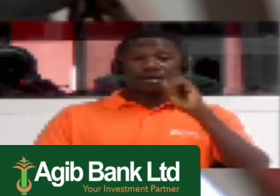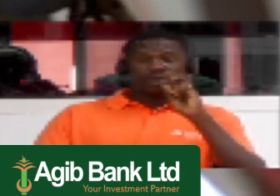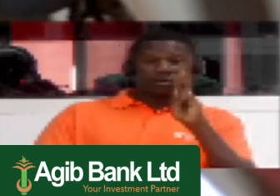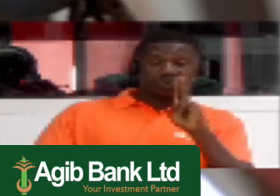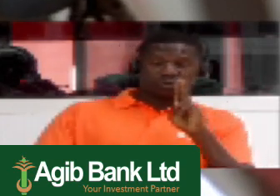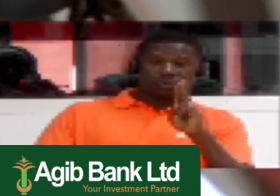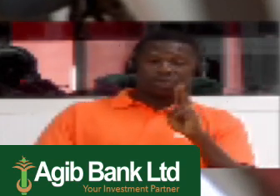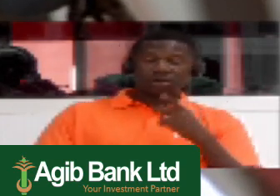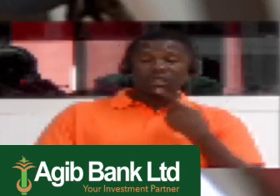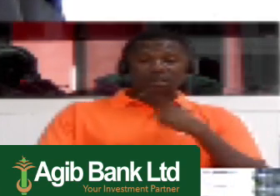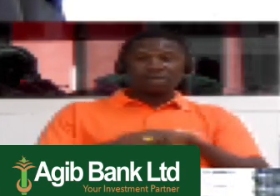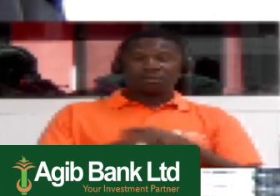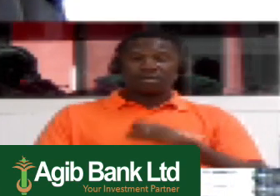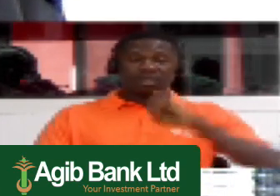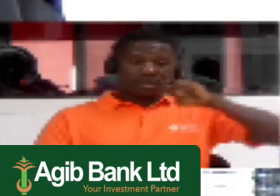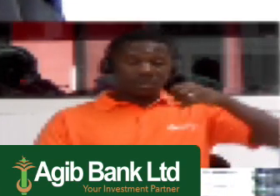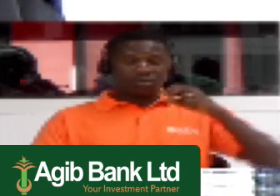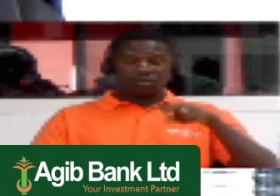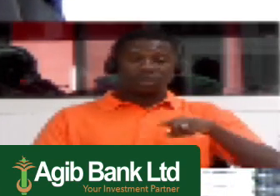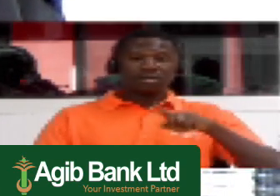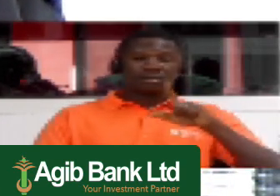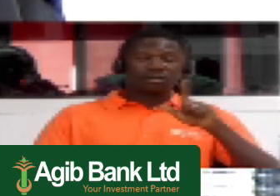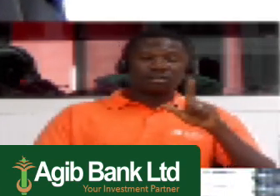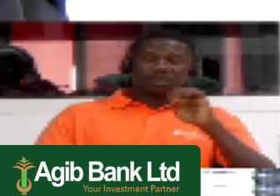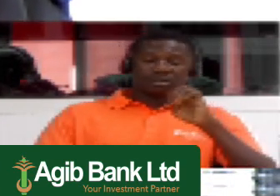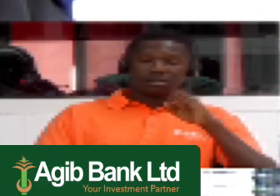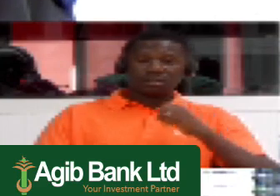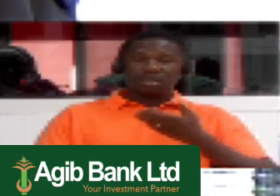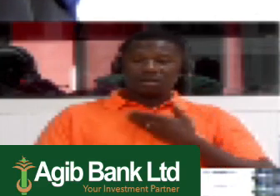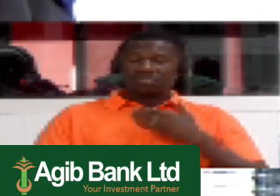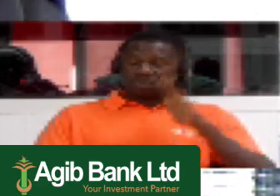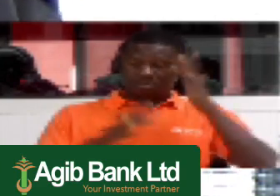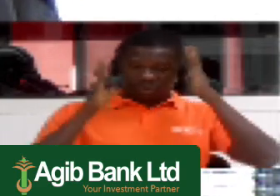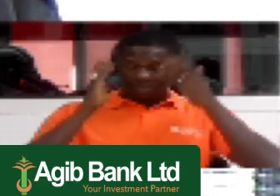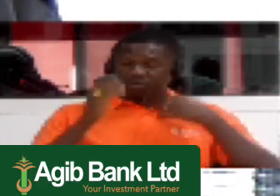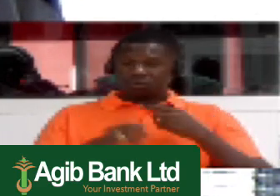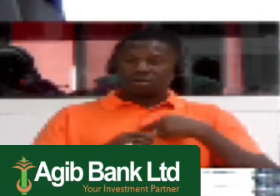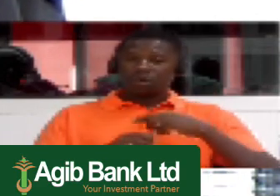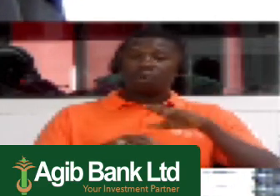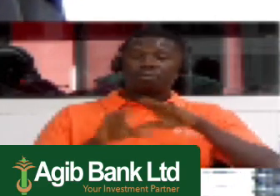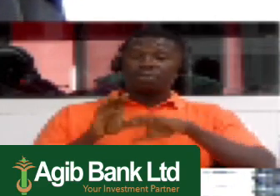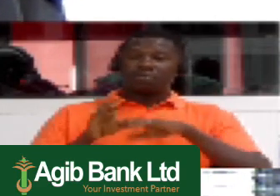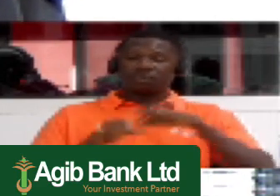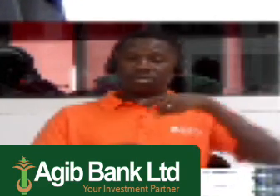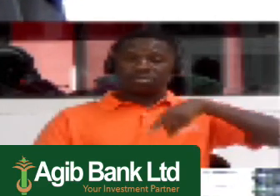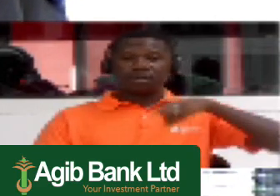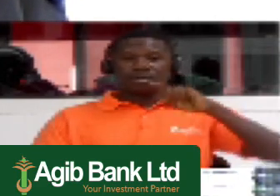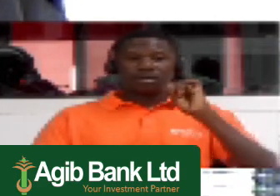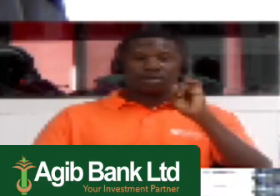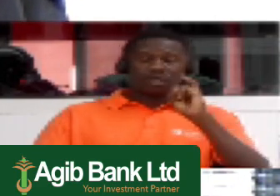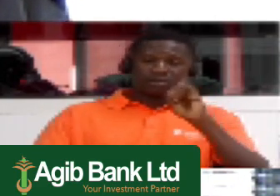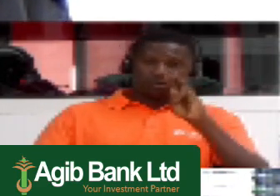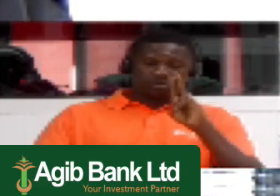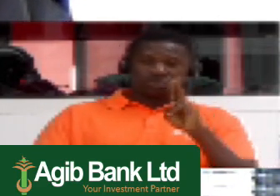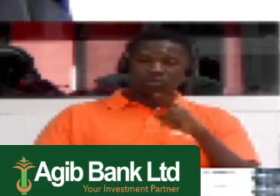a jungler had a problem with a member of the PIU. Mimu Sanamanjandi. Who was Sanamanjang?